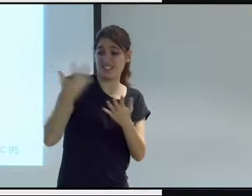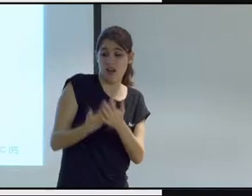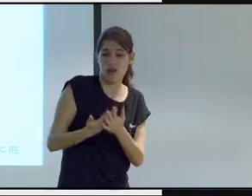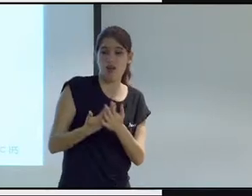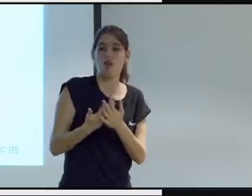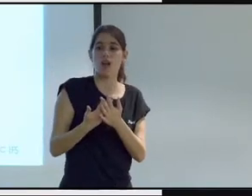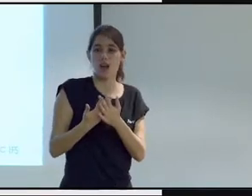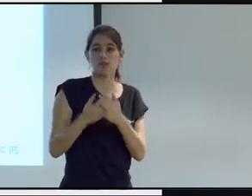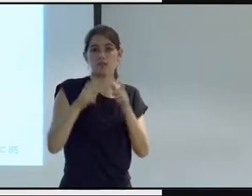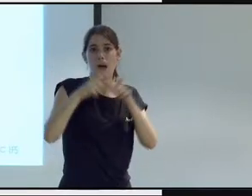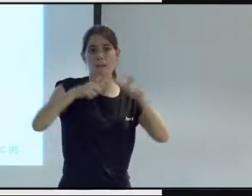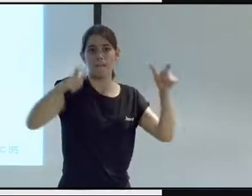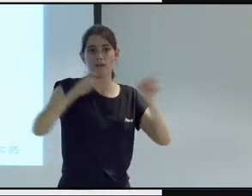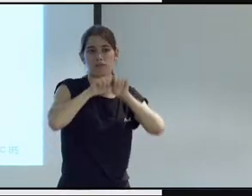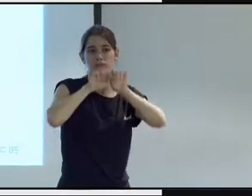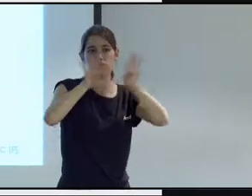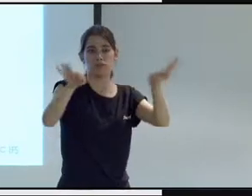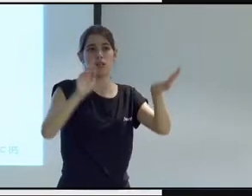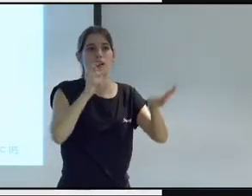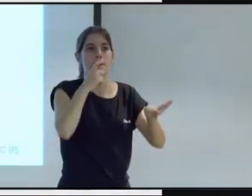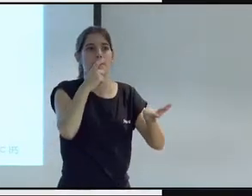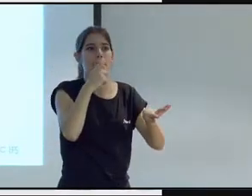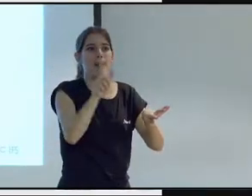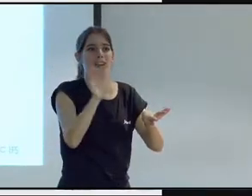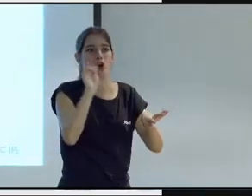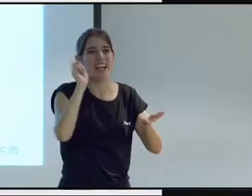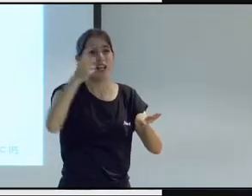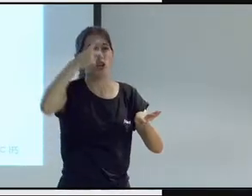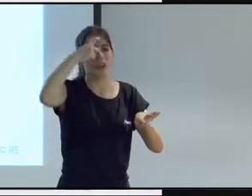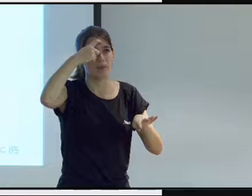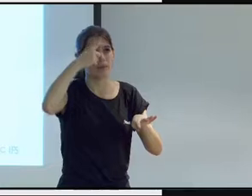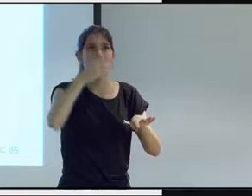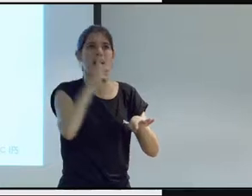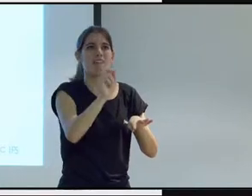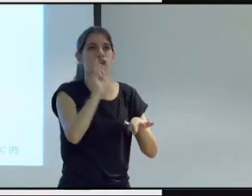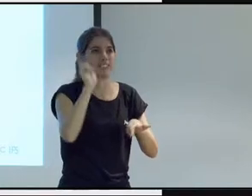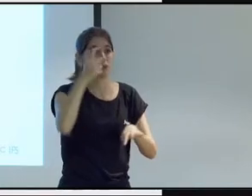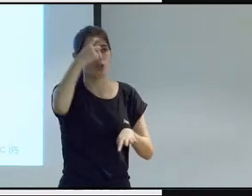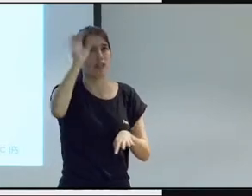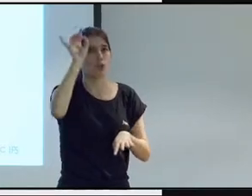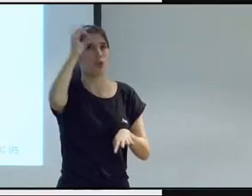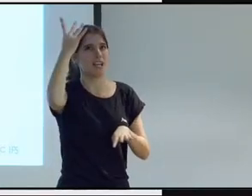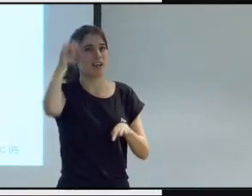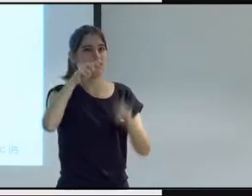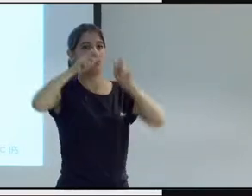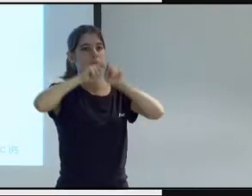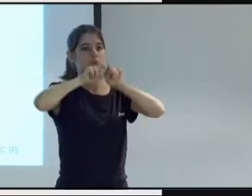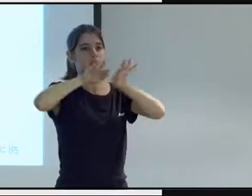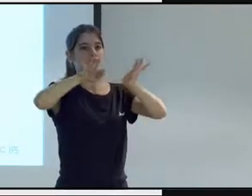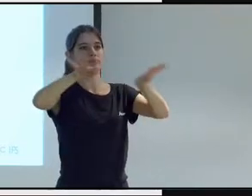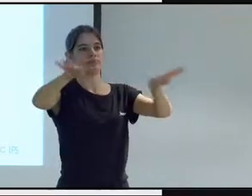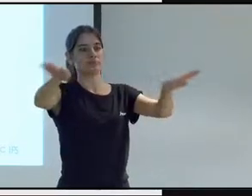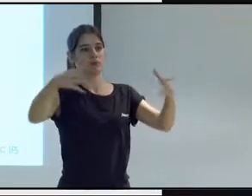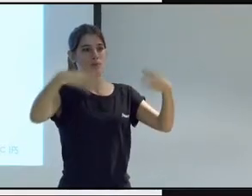And in 2005 already, this term has been growing. I'm going to say concept, but it's not a term. It's an idea, concept. The